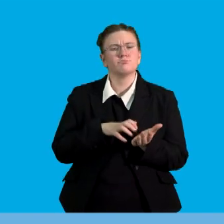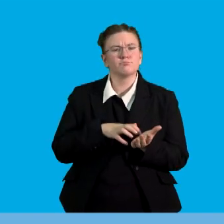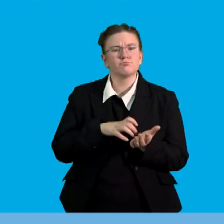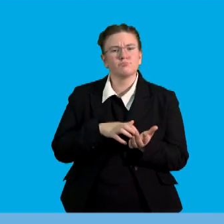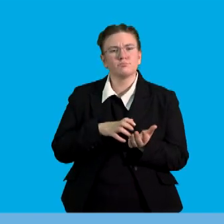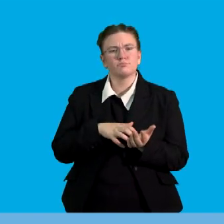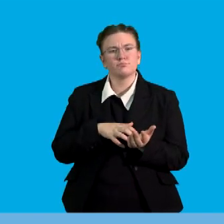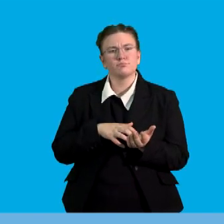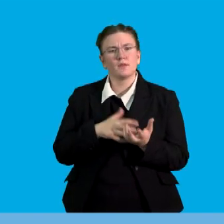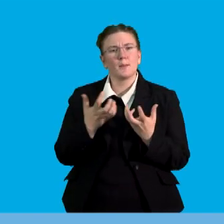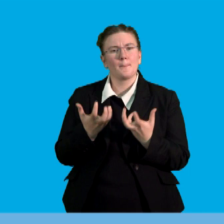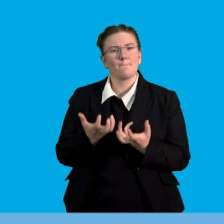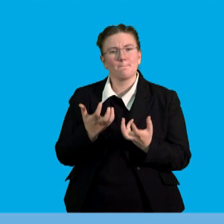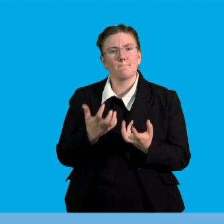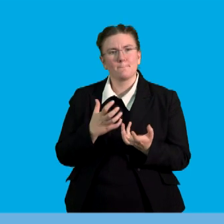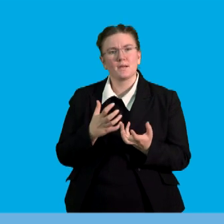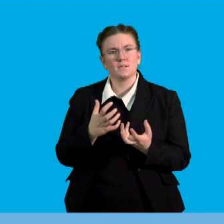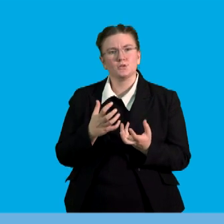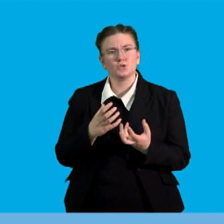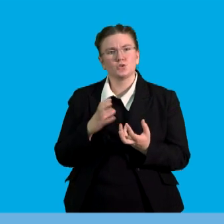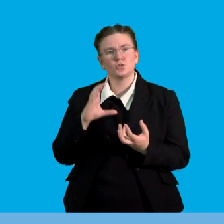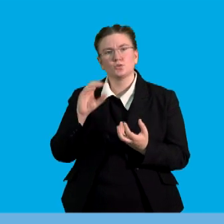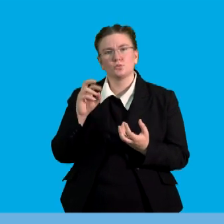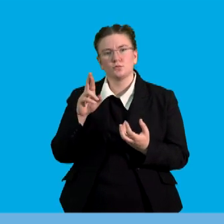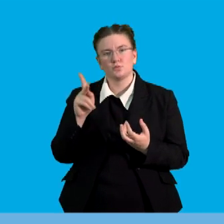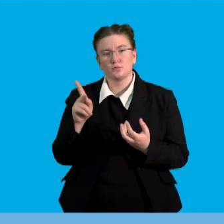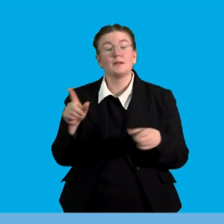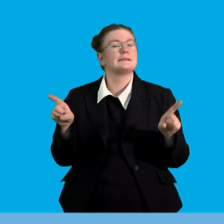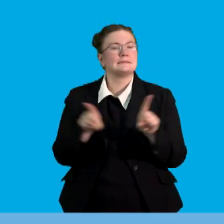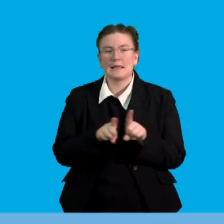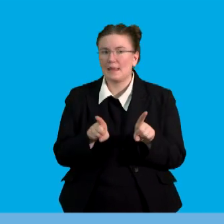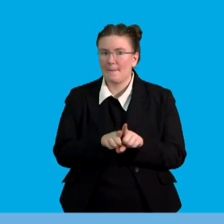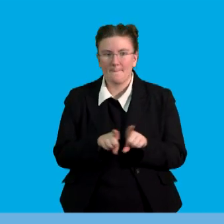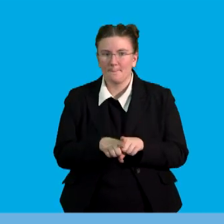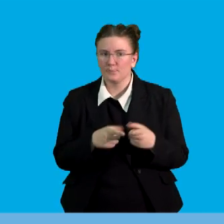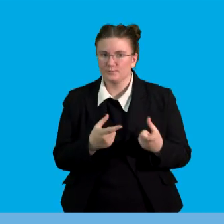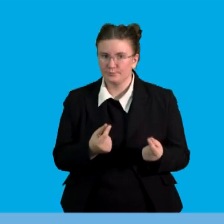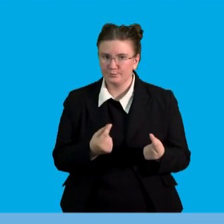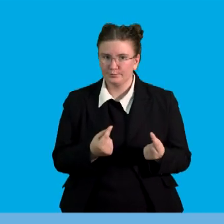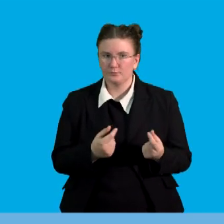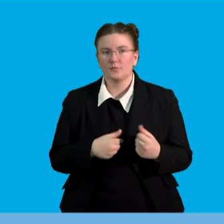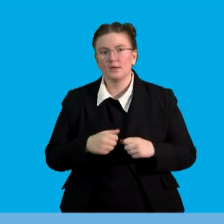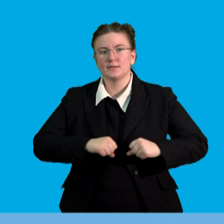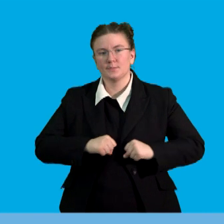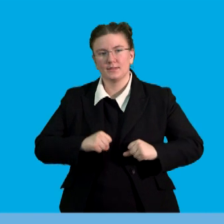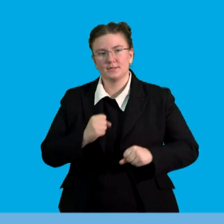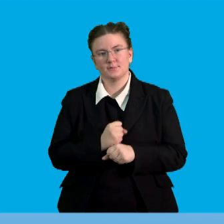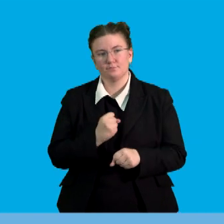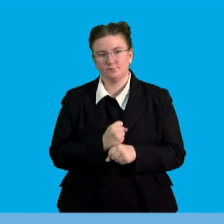are we then going to calculate the mass of the coke? We're going to use the very same equation, so let's